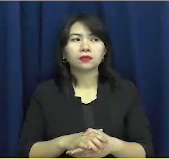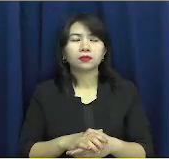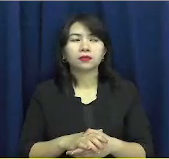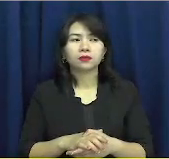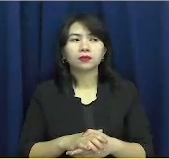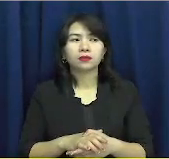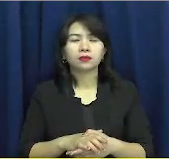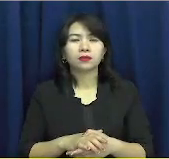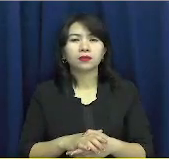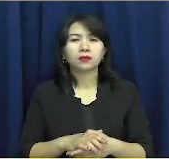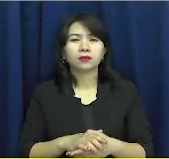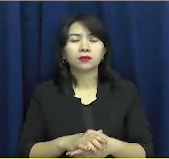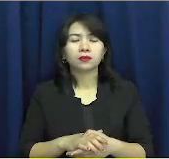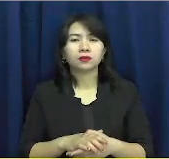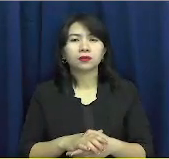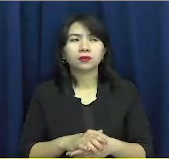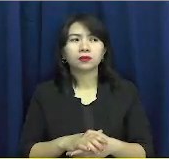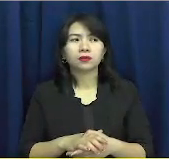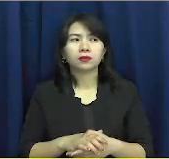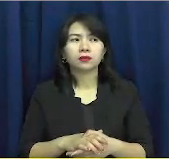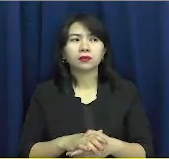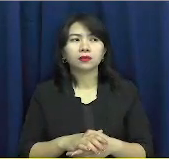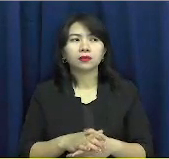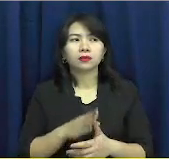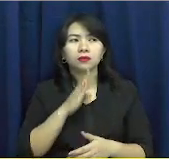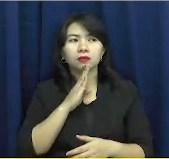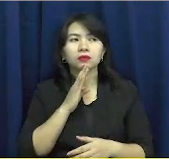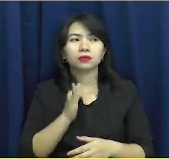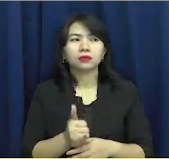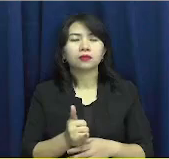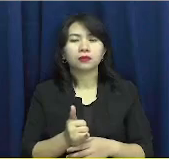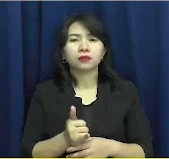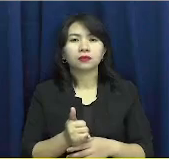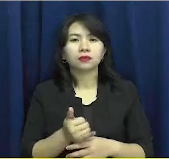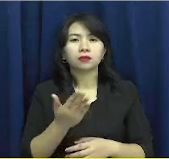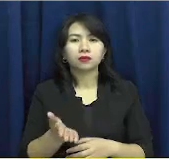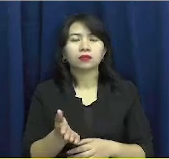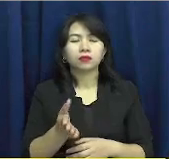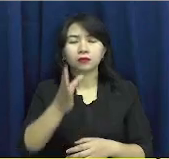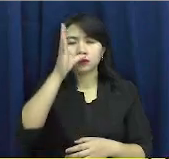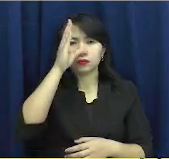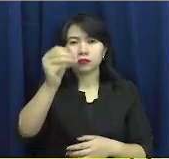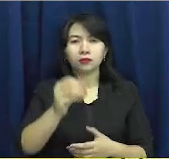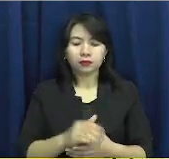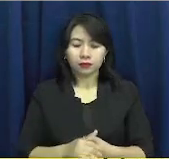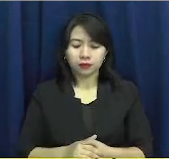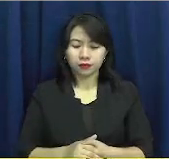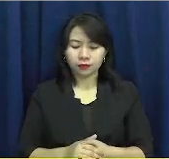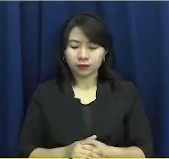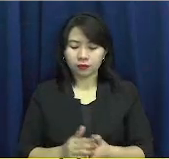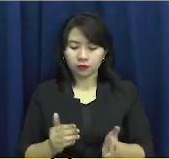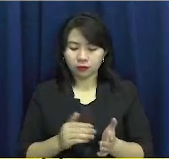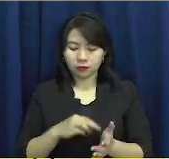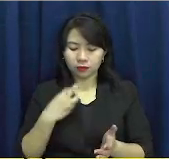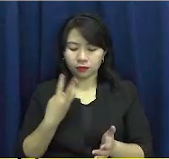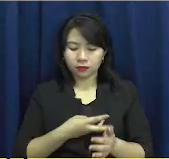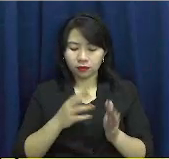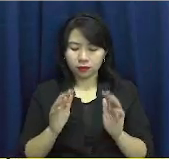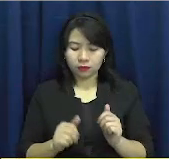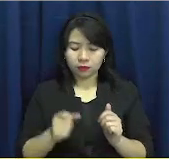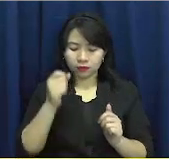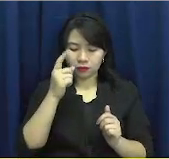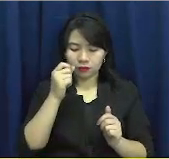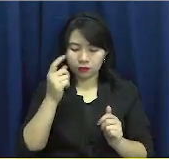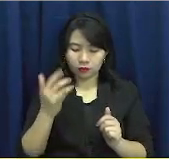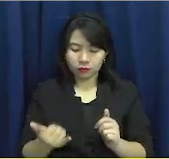in understanding, sabi niya po dito, be men. You see? Na makikita po natin dito, kung ibababa niyo po yan